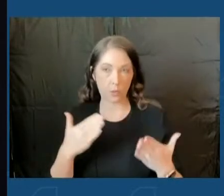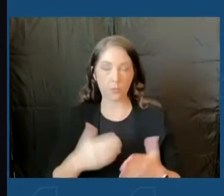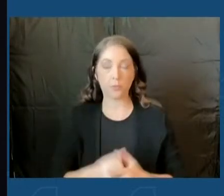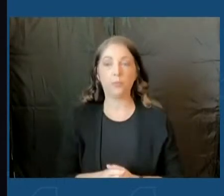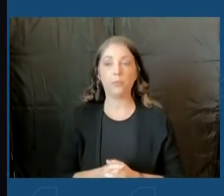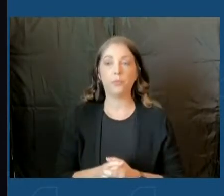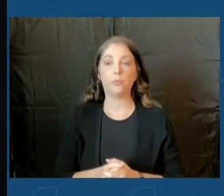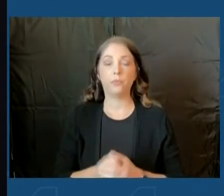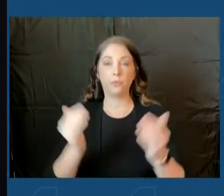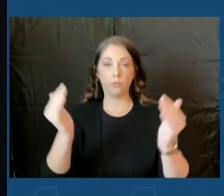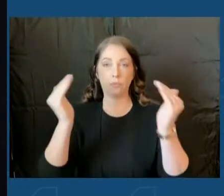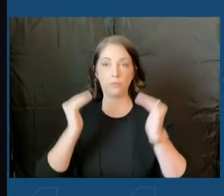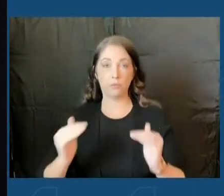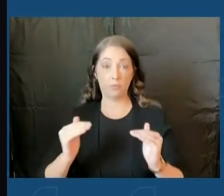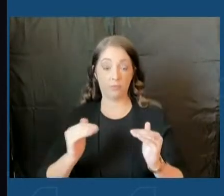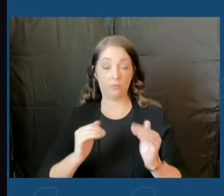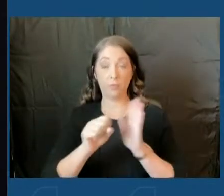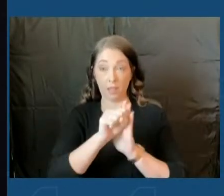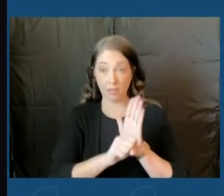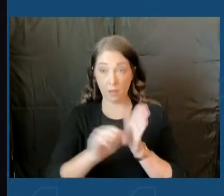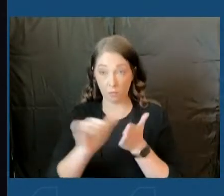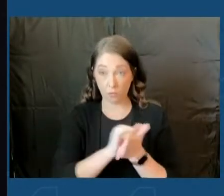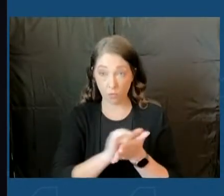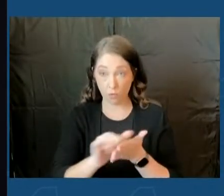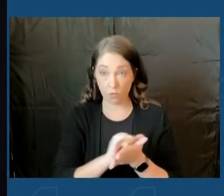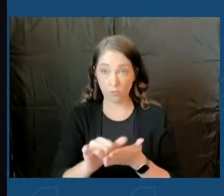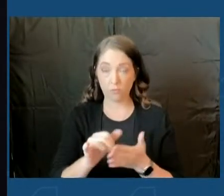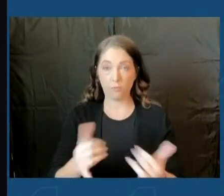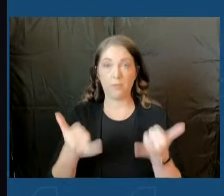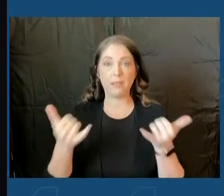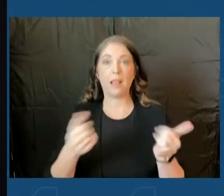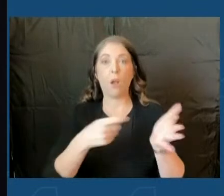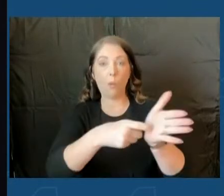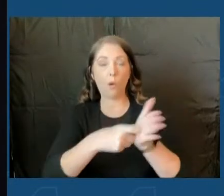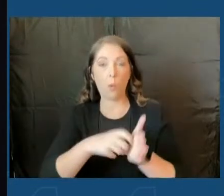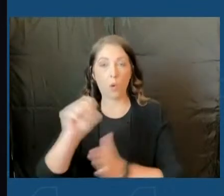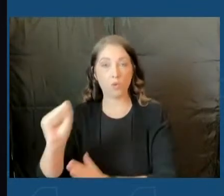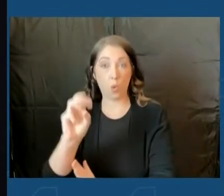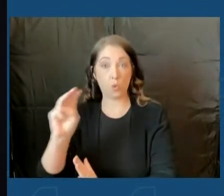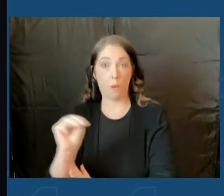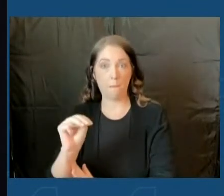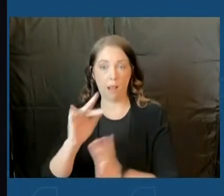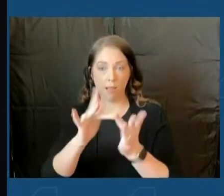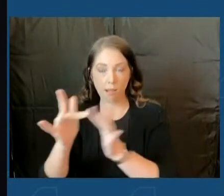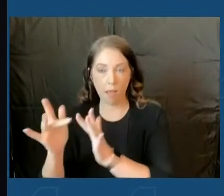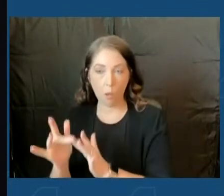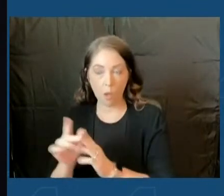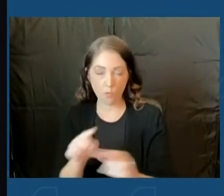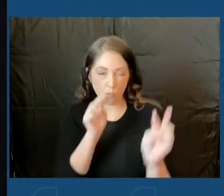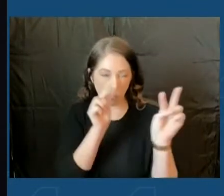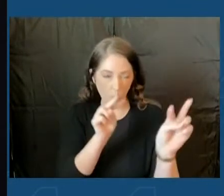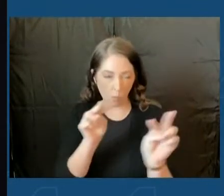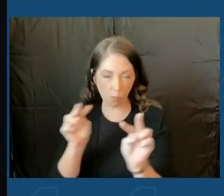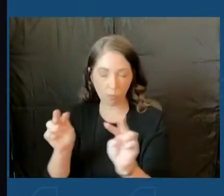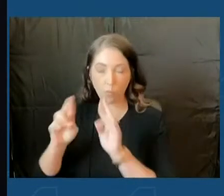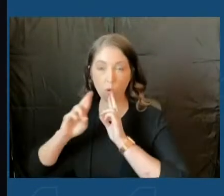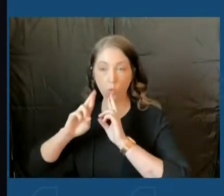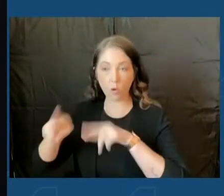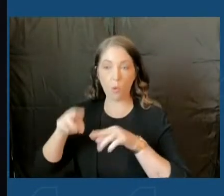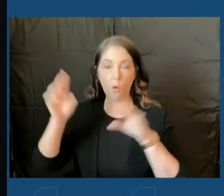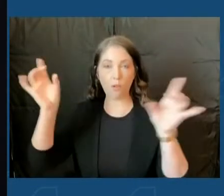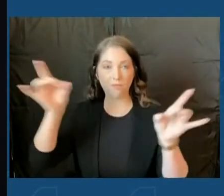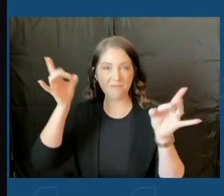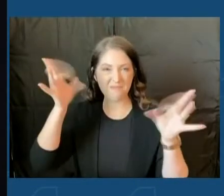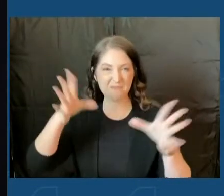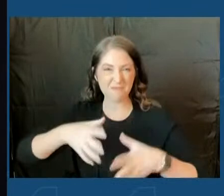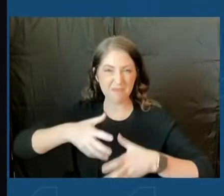And in the state of New York, we're now requiring social media networks to monitor and report hateful conduct